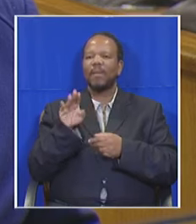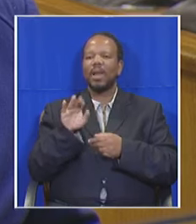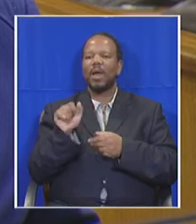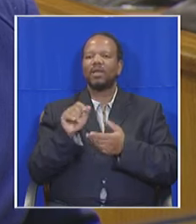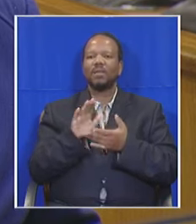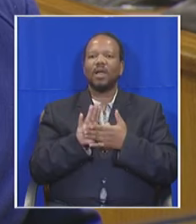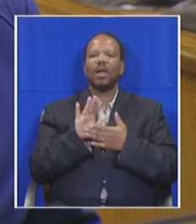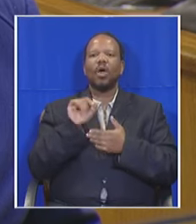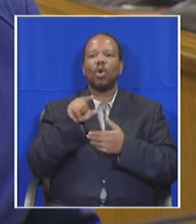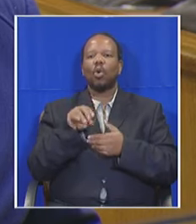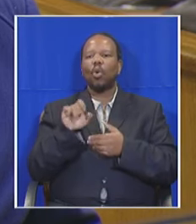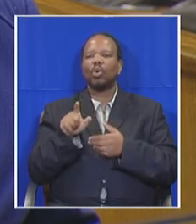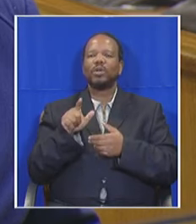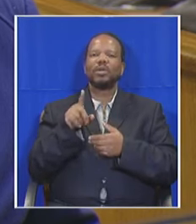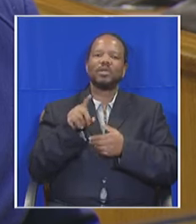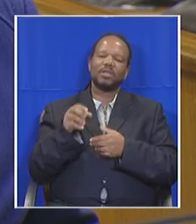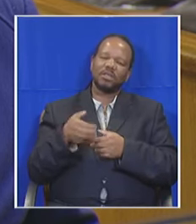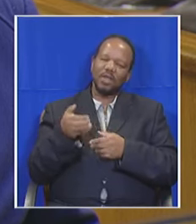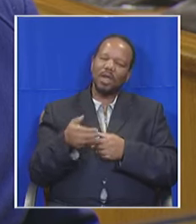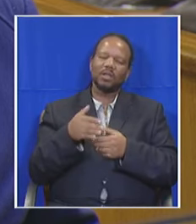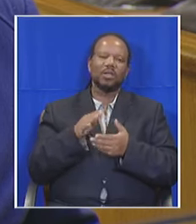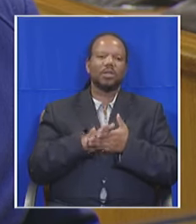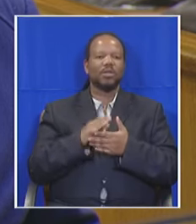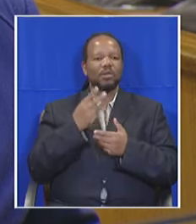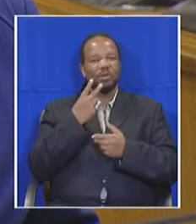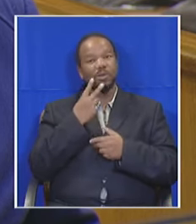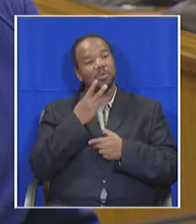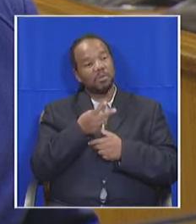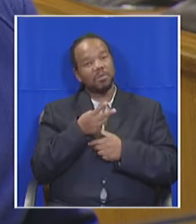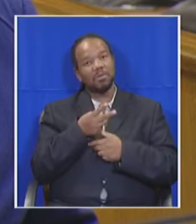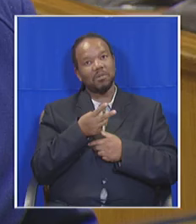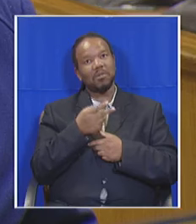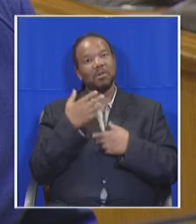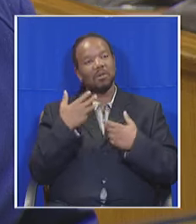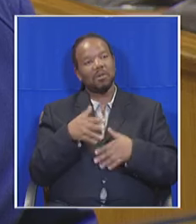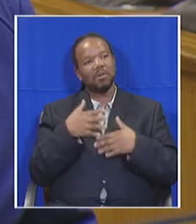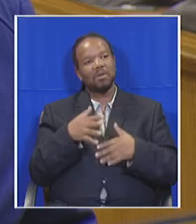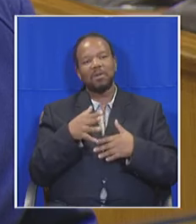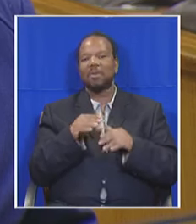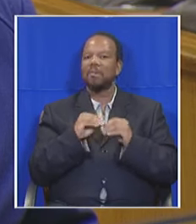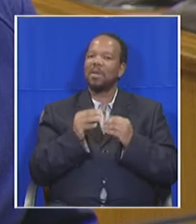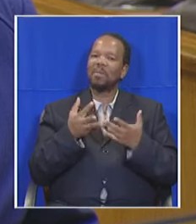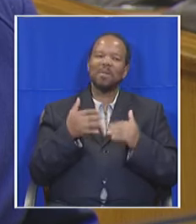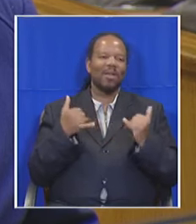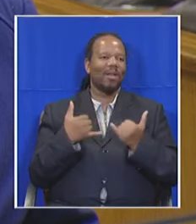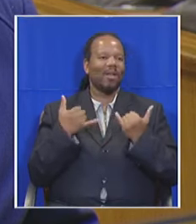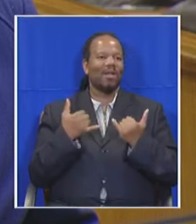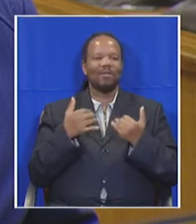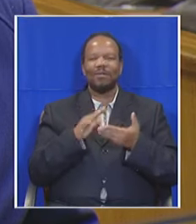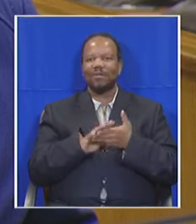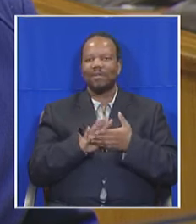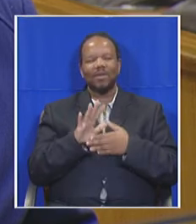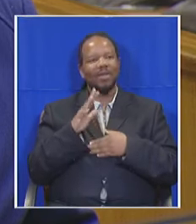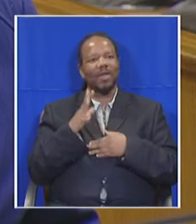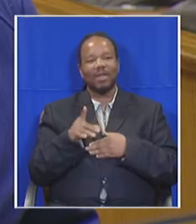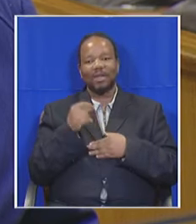Gold Diggers, which is a clear indicator that he was an entertainer. Recalls that he was a